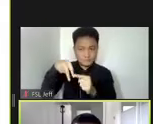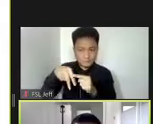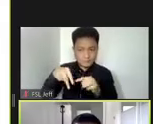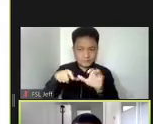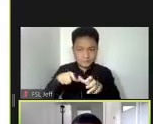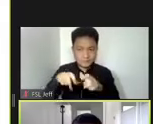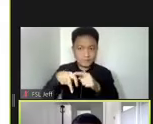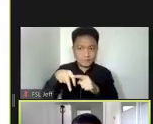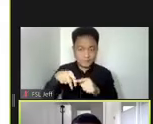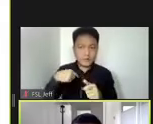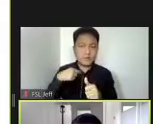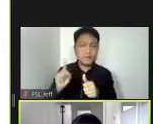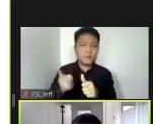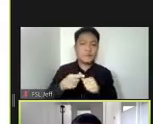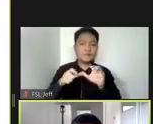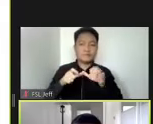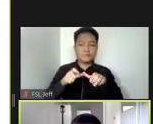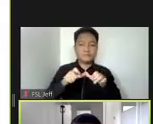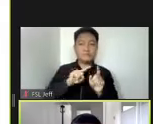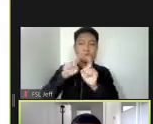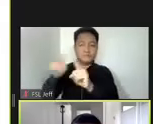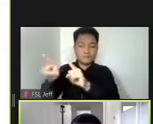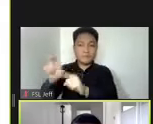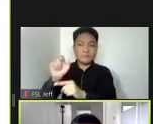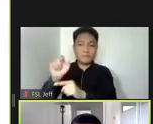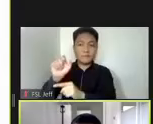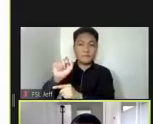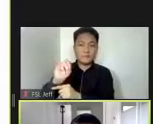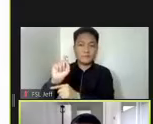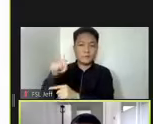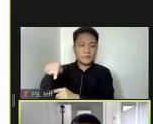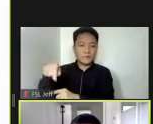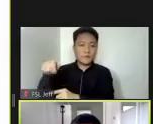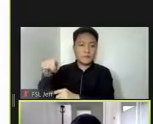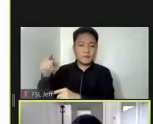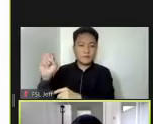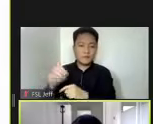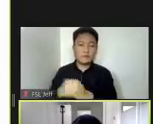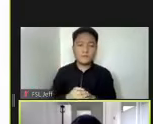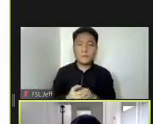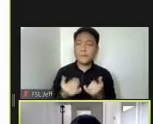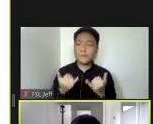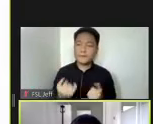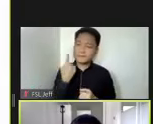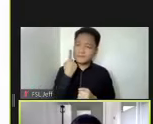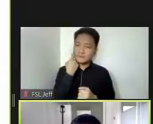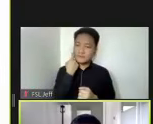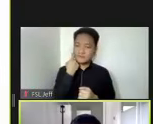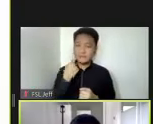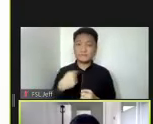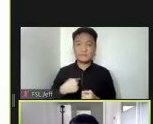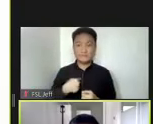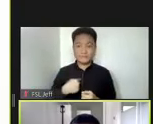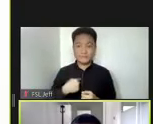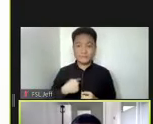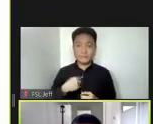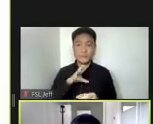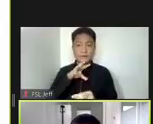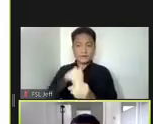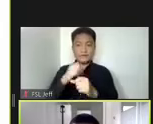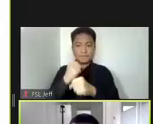Presently, Captain A is into Dragon Boat. I'm the team captain of PADS. PADS is a very unique team in the